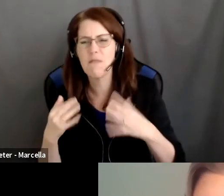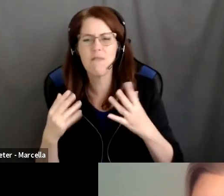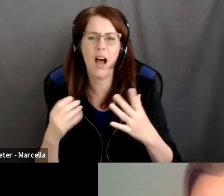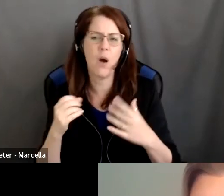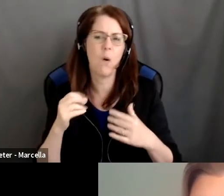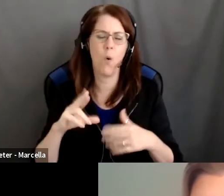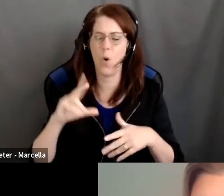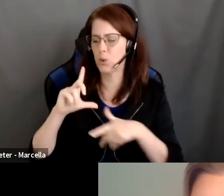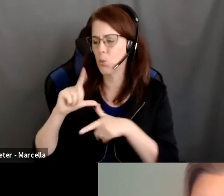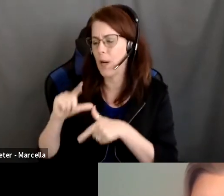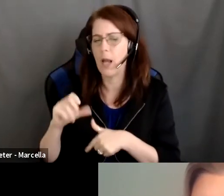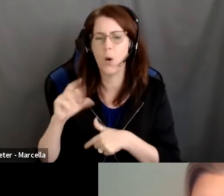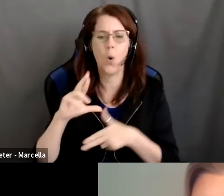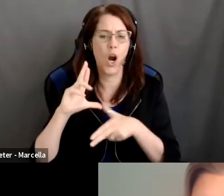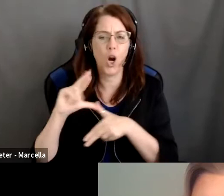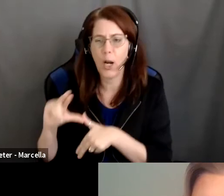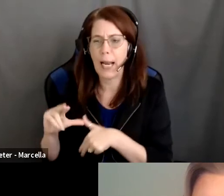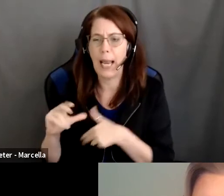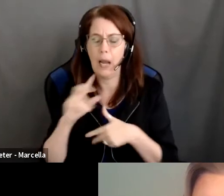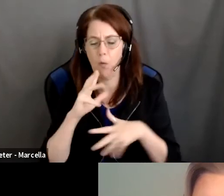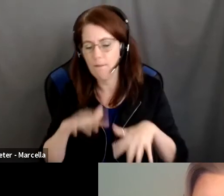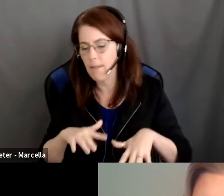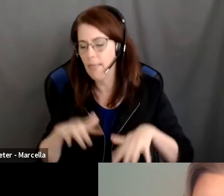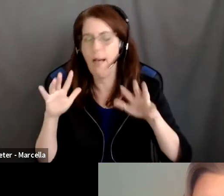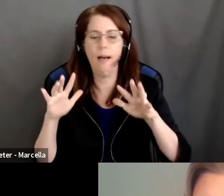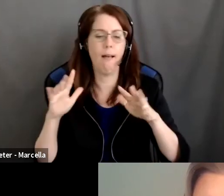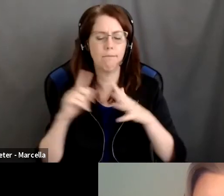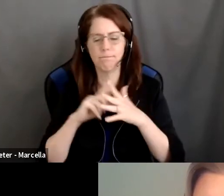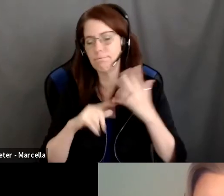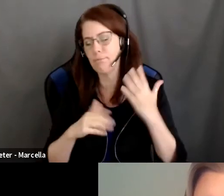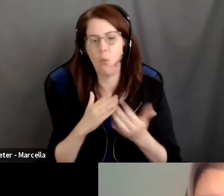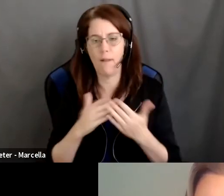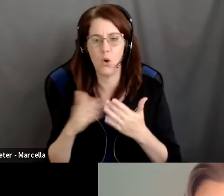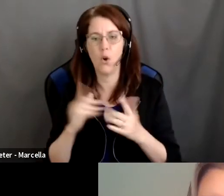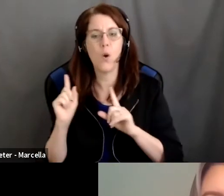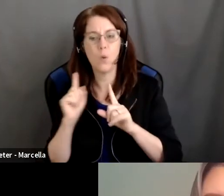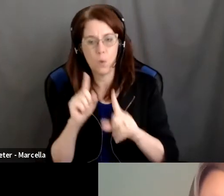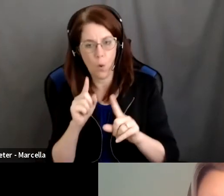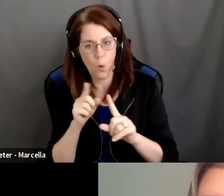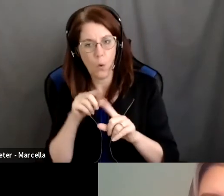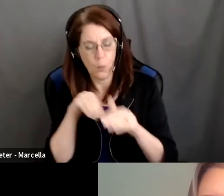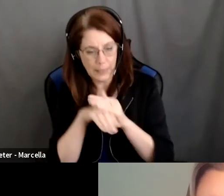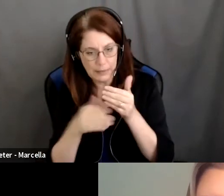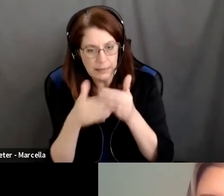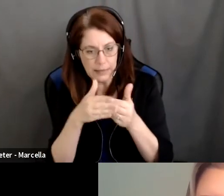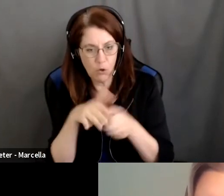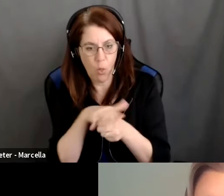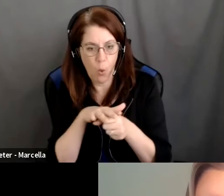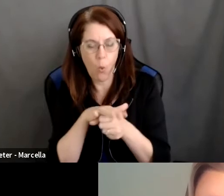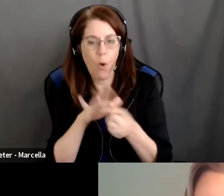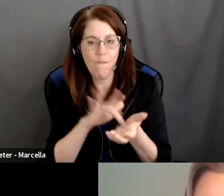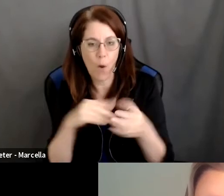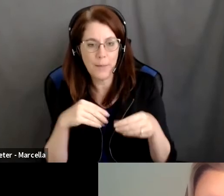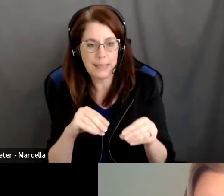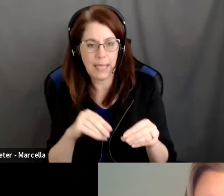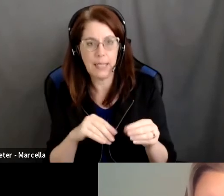a tornado or a hurricane or a flood. Go to the nearest local pharmacy and say, these